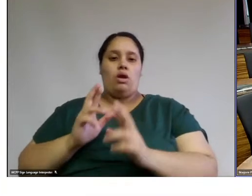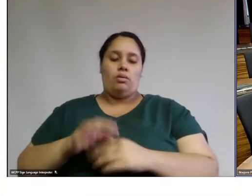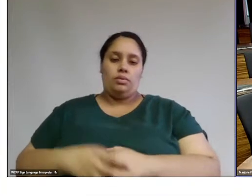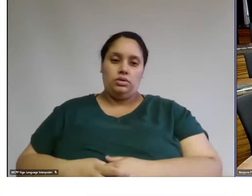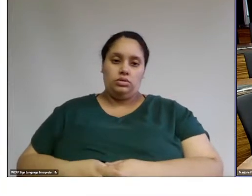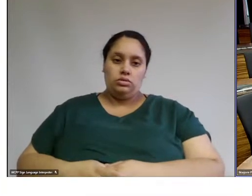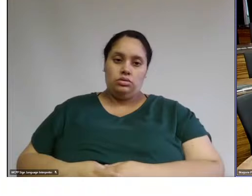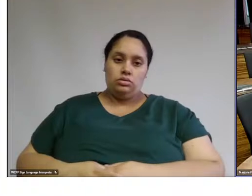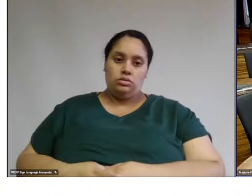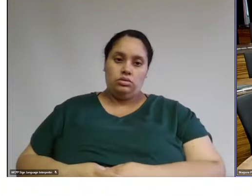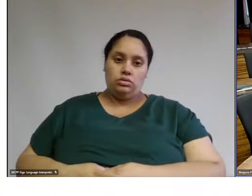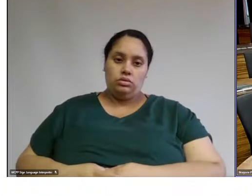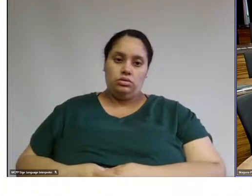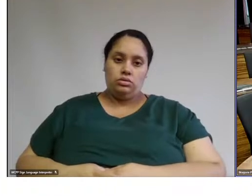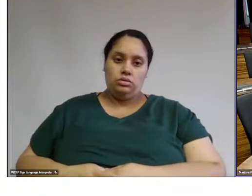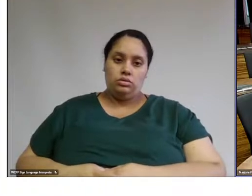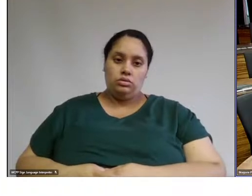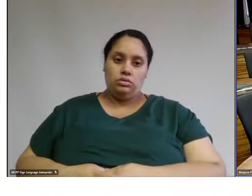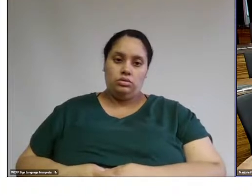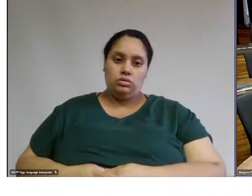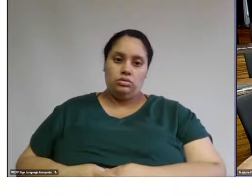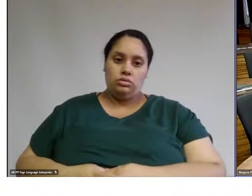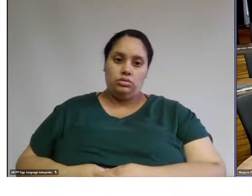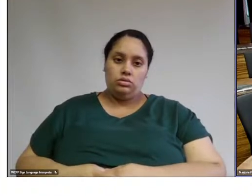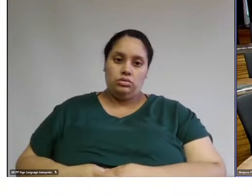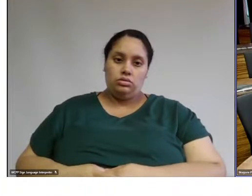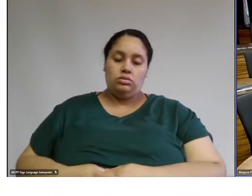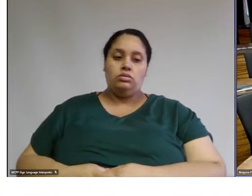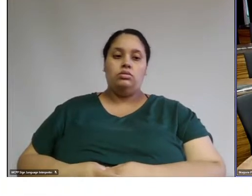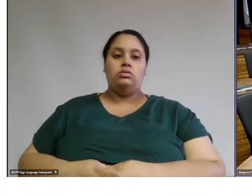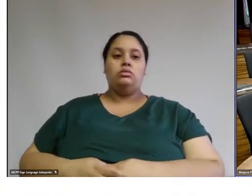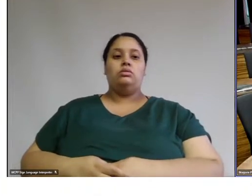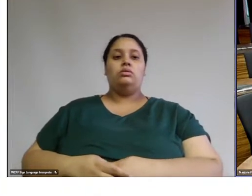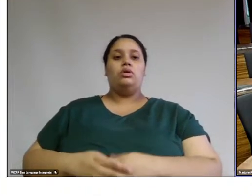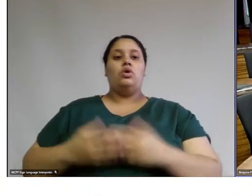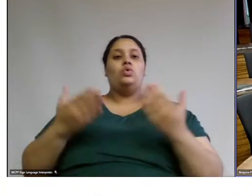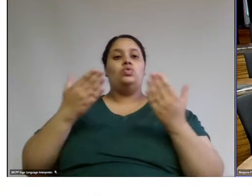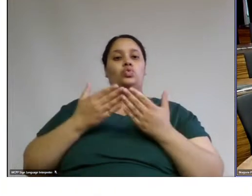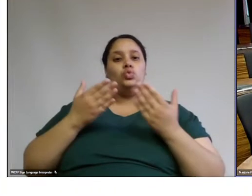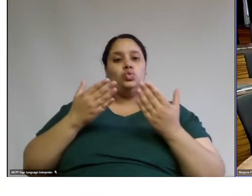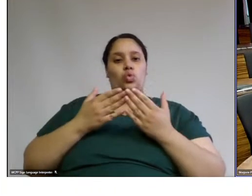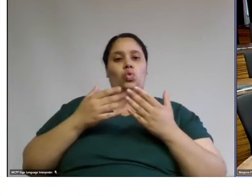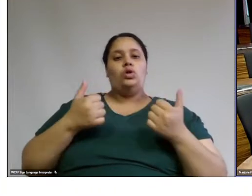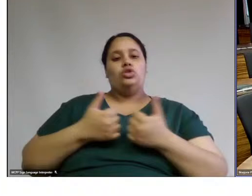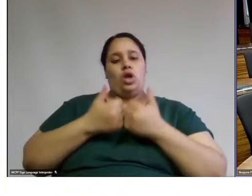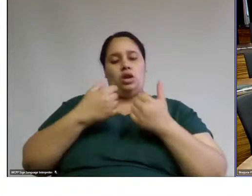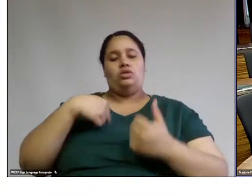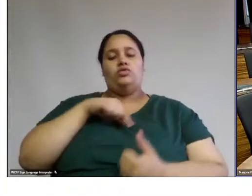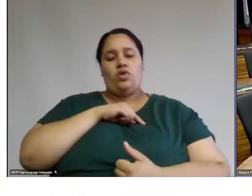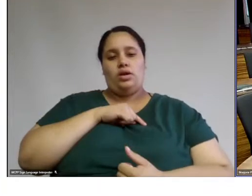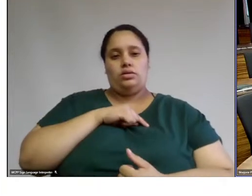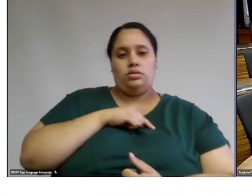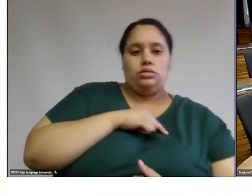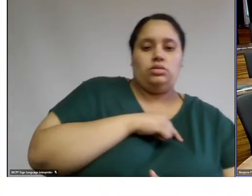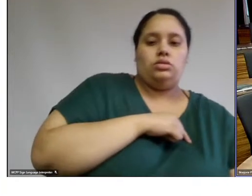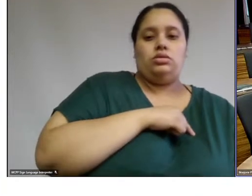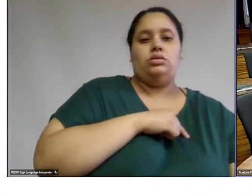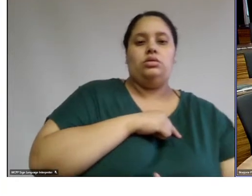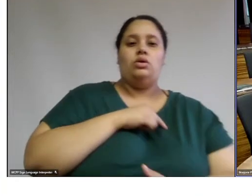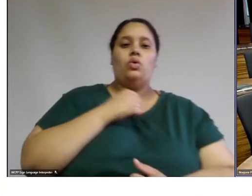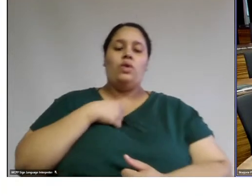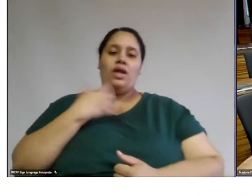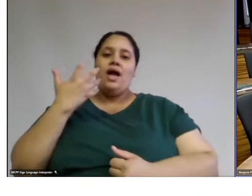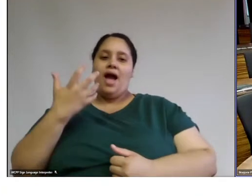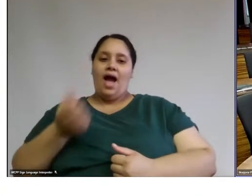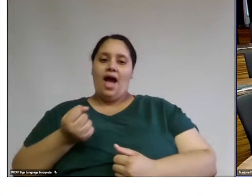I must say that our schools is a challenge for us, and we have what we call a